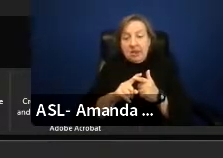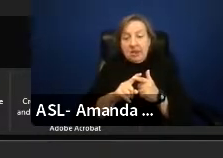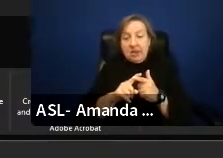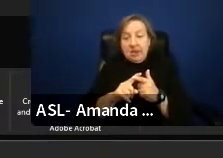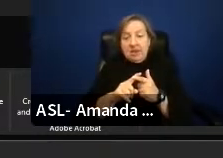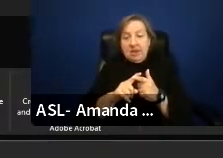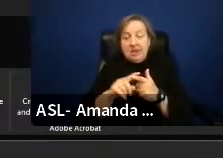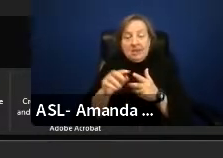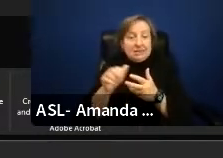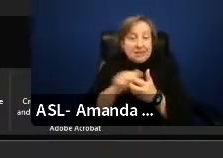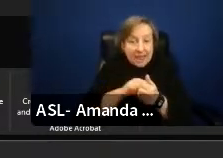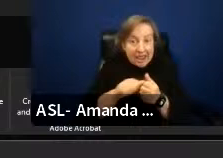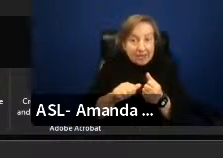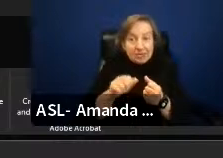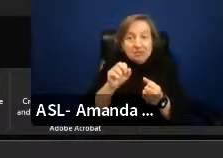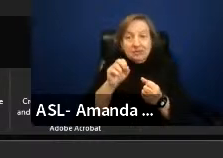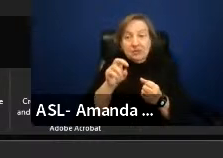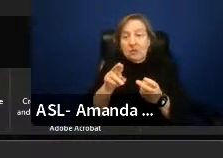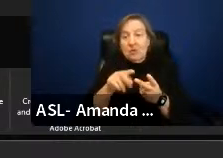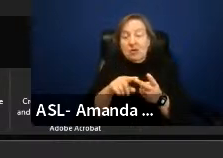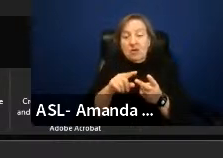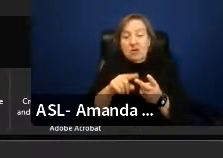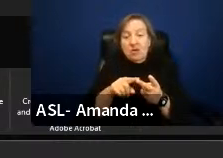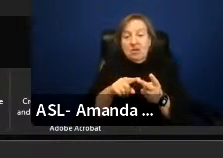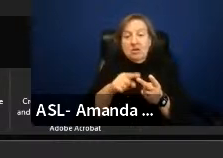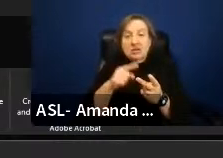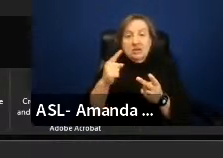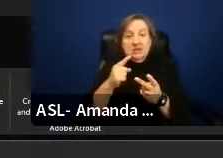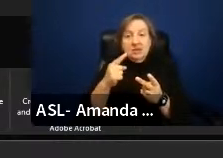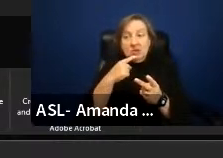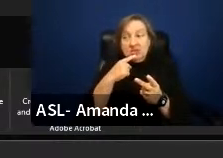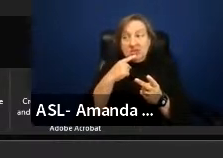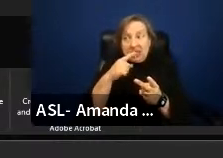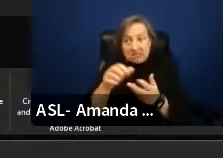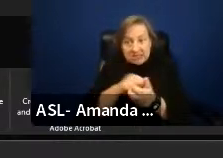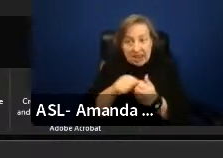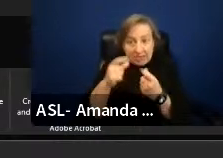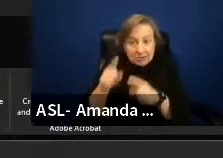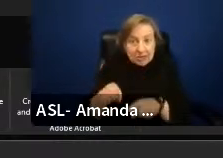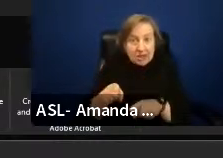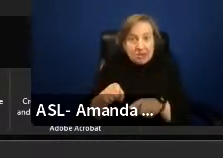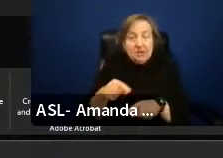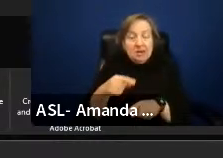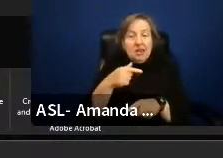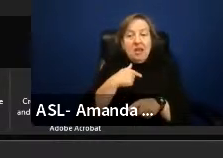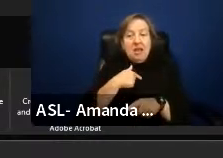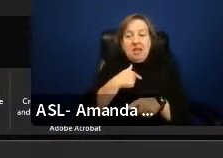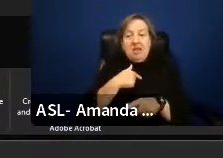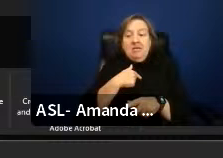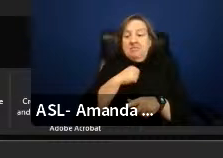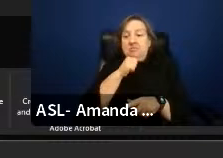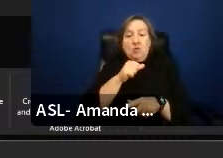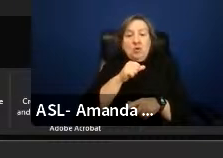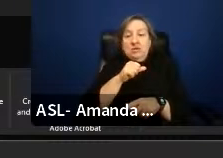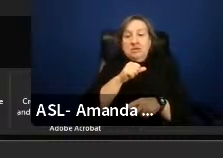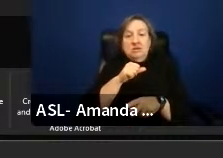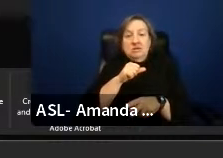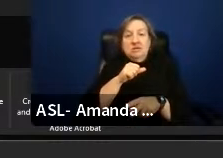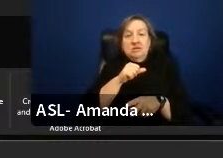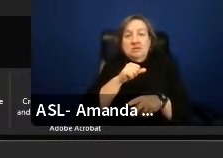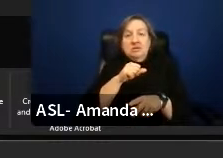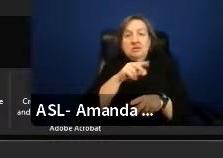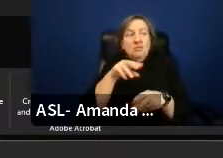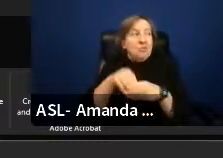there's damage, or there is, someone states there's damage, and I had no part in verifying